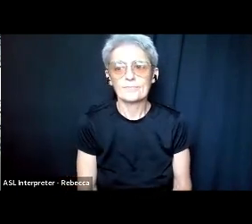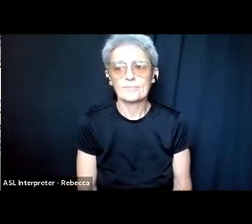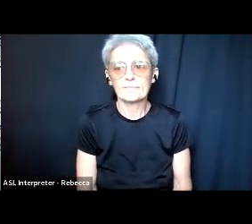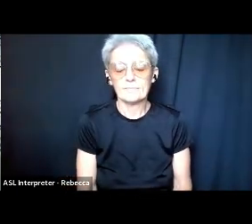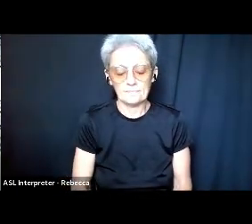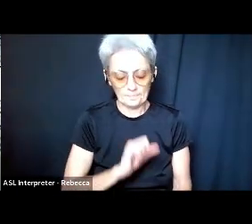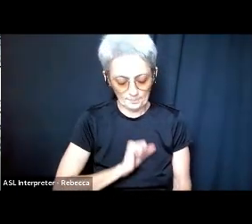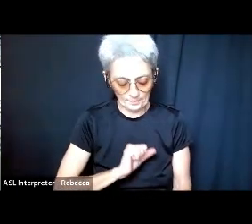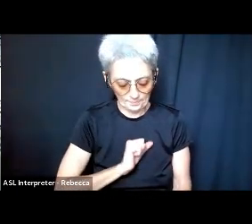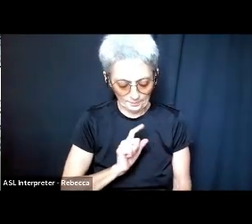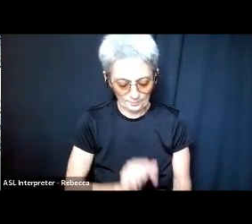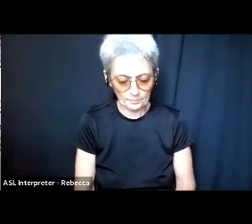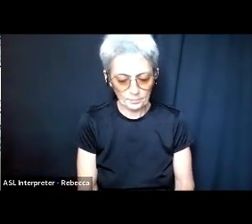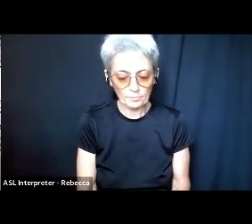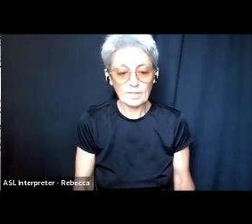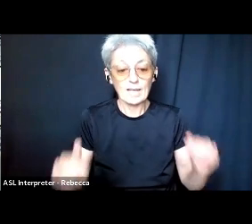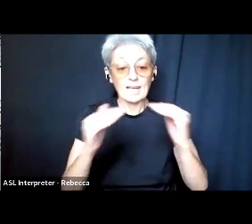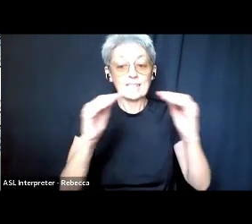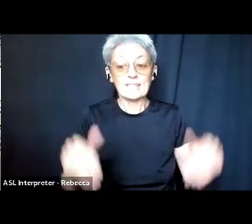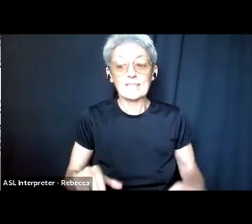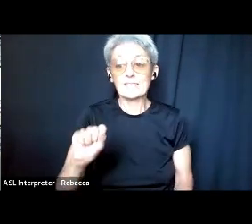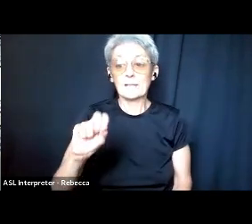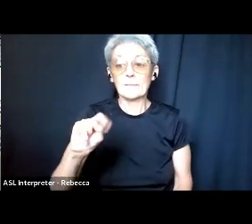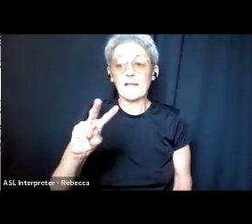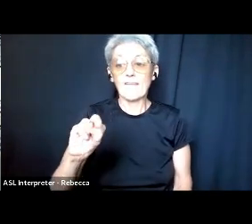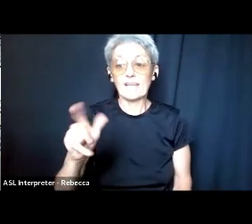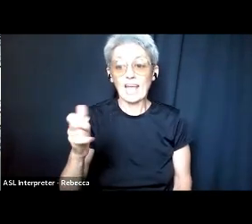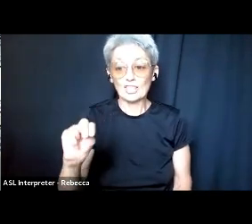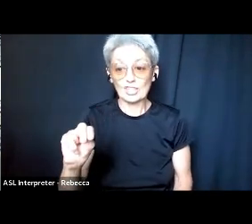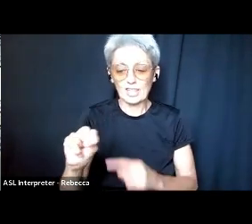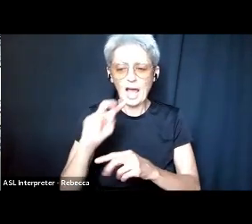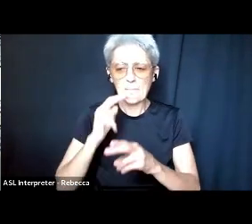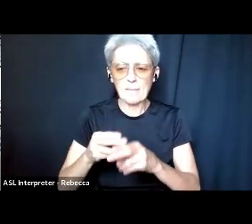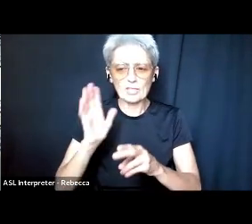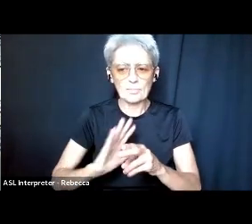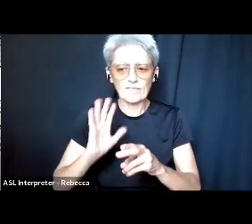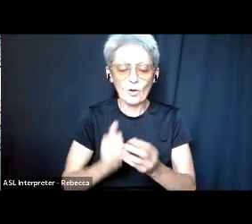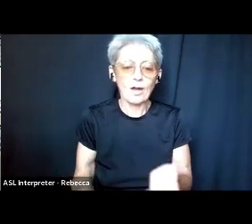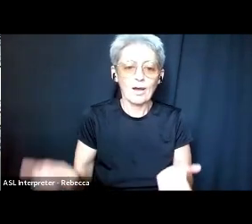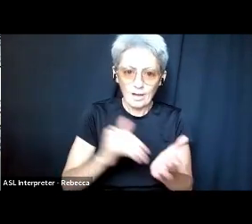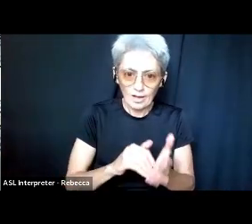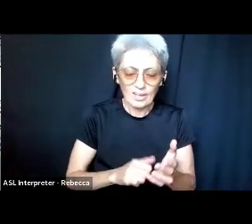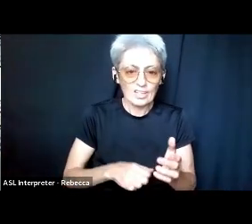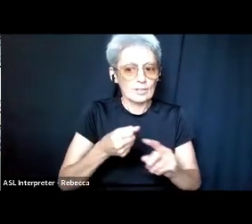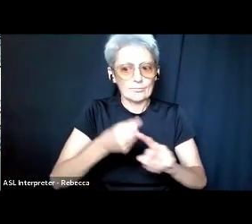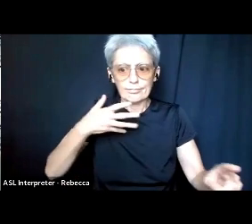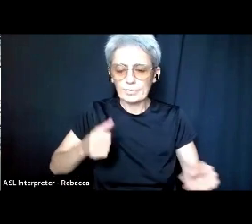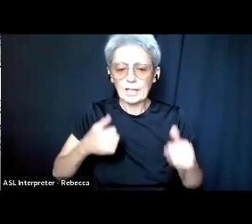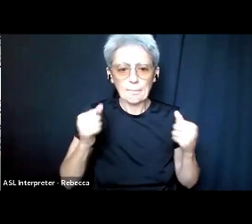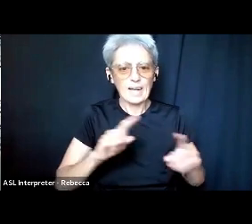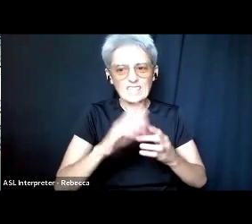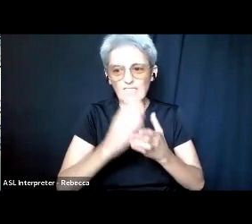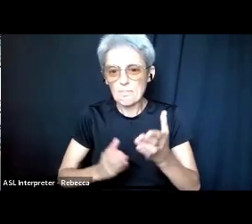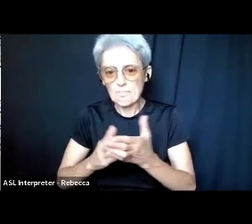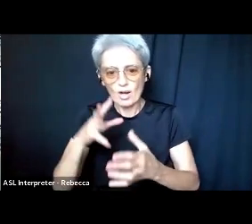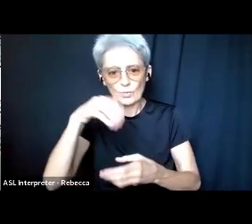I made mention of system navigation, but just to reiterate, there are so many pieces and parts of the system. This is one of the most important